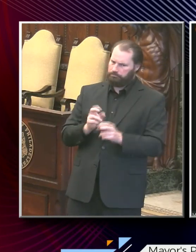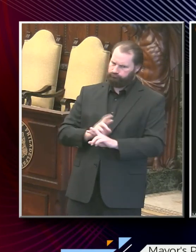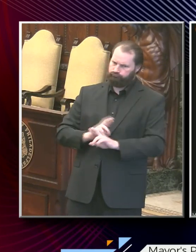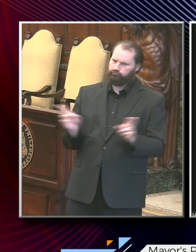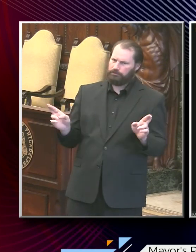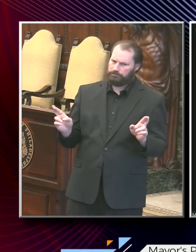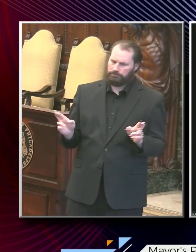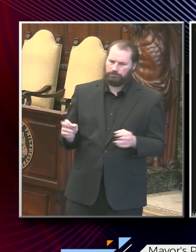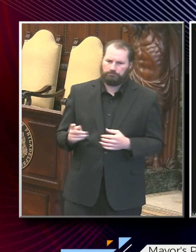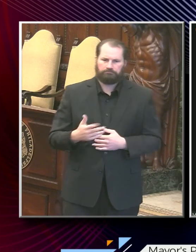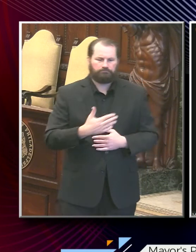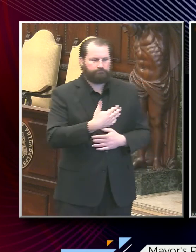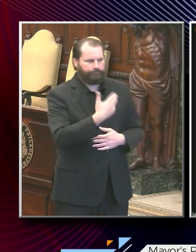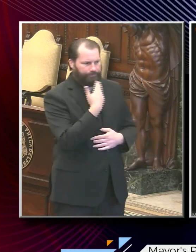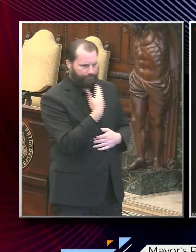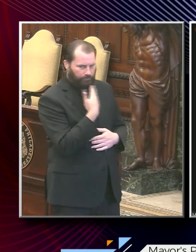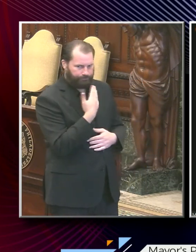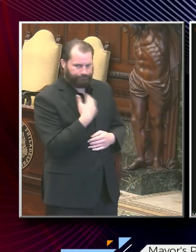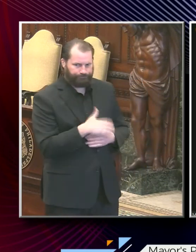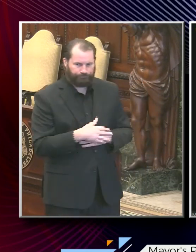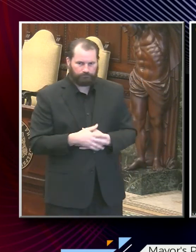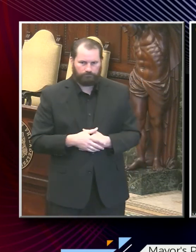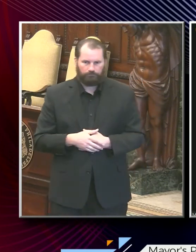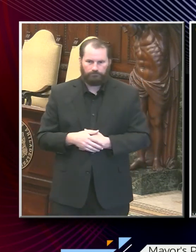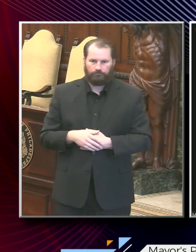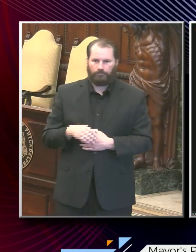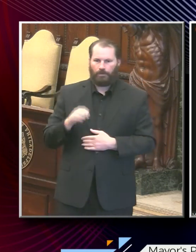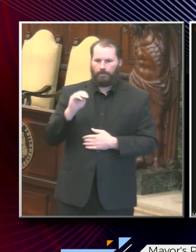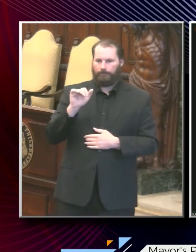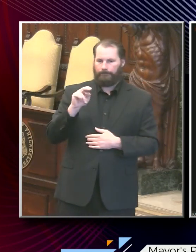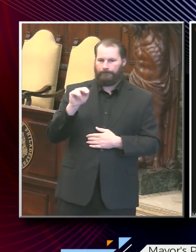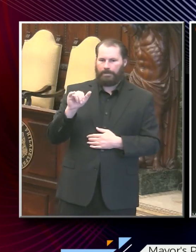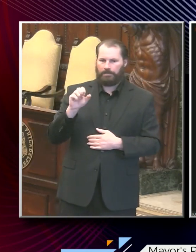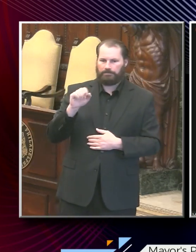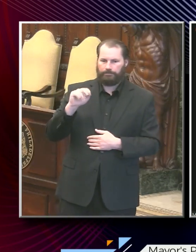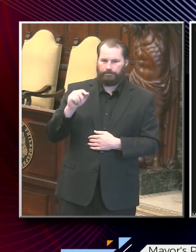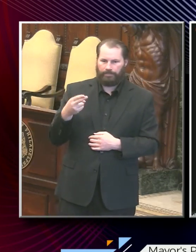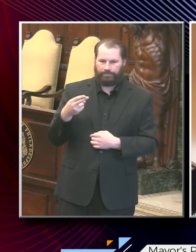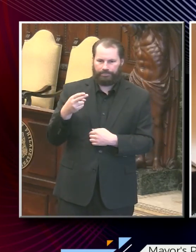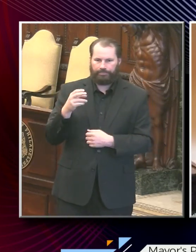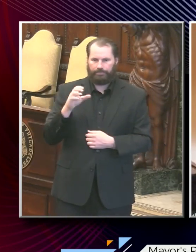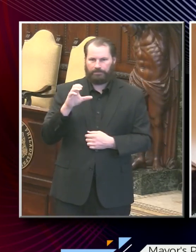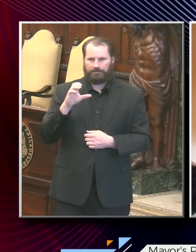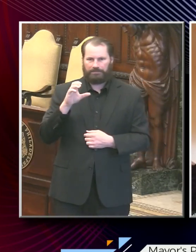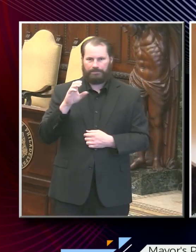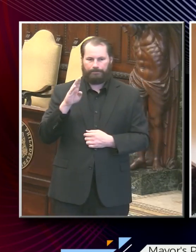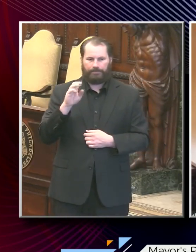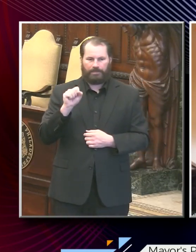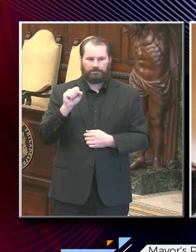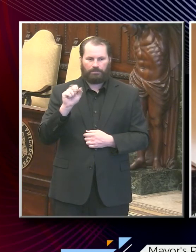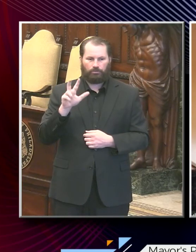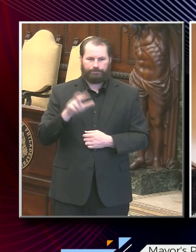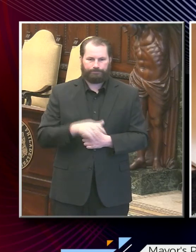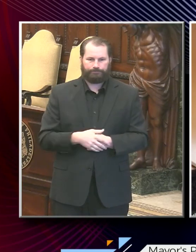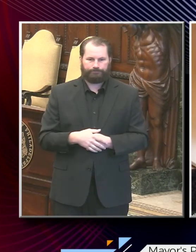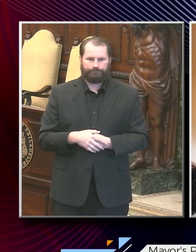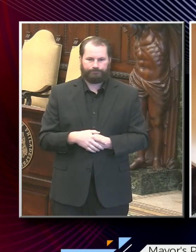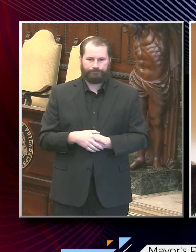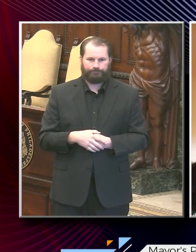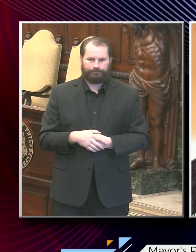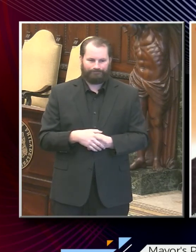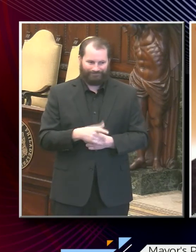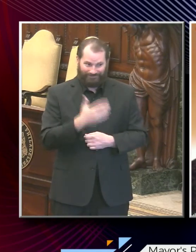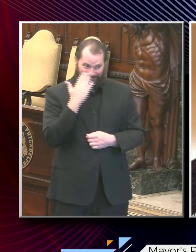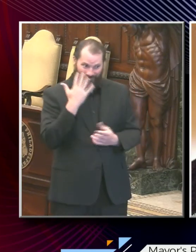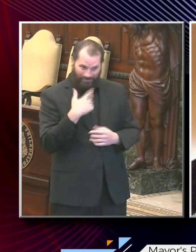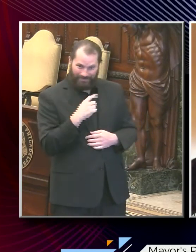Let's go back now to Manny Smith of CBS 3. Manny, you're up. All right, Brian, I think you know what I'm going to ask. The RFP